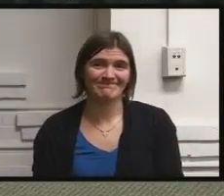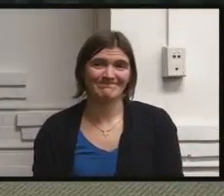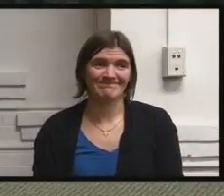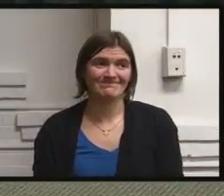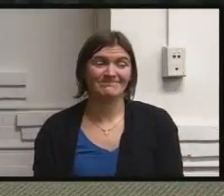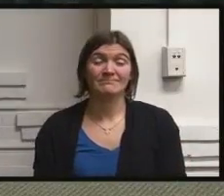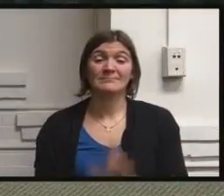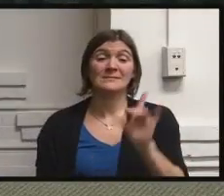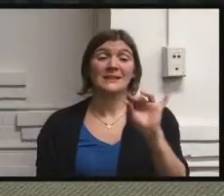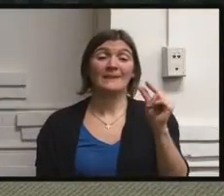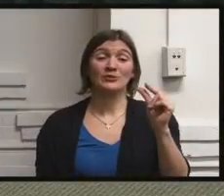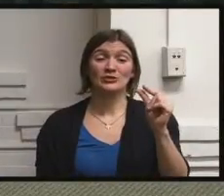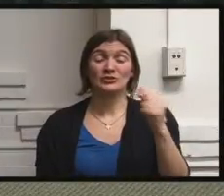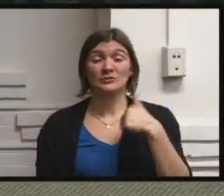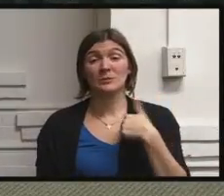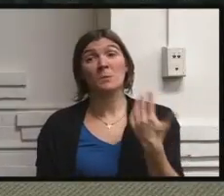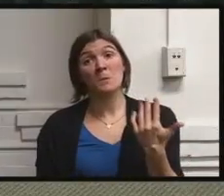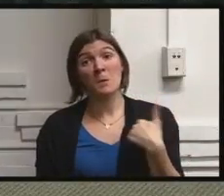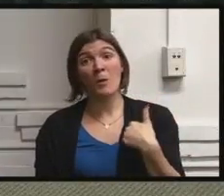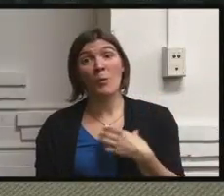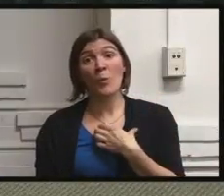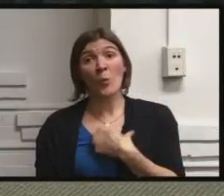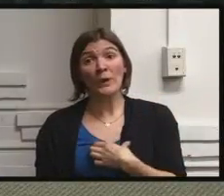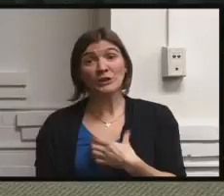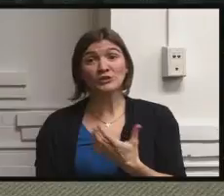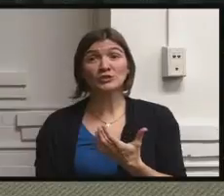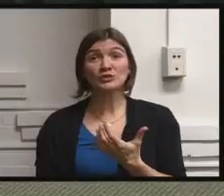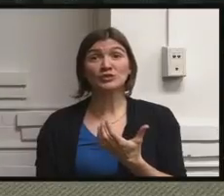Well, it would be nice if we could